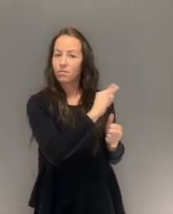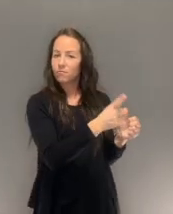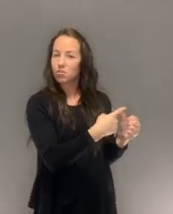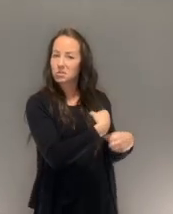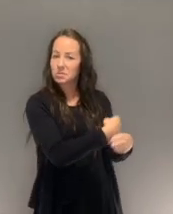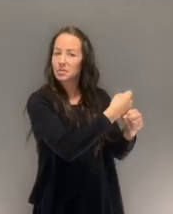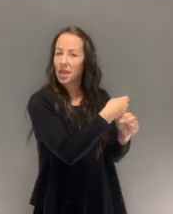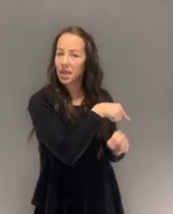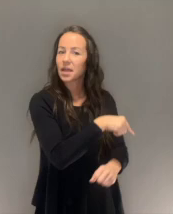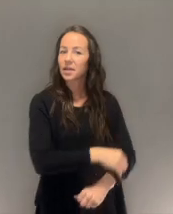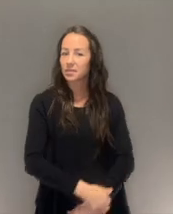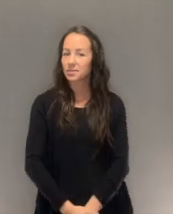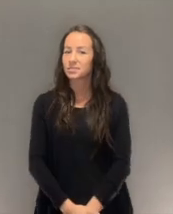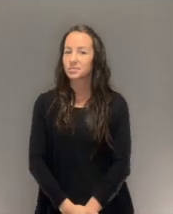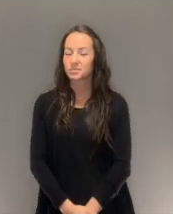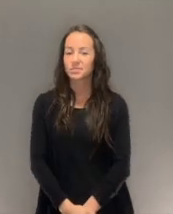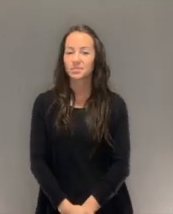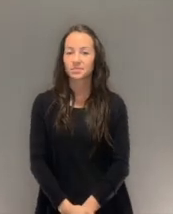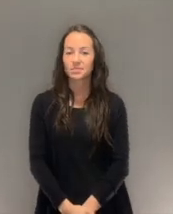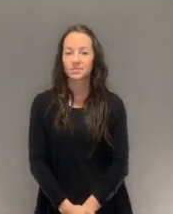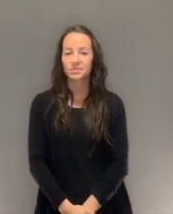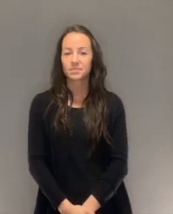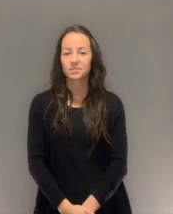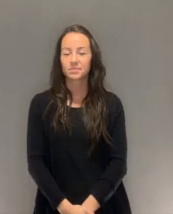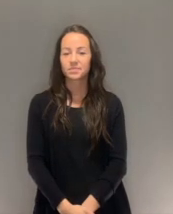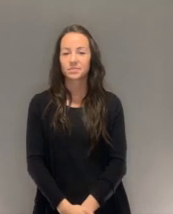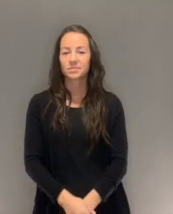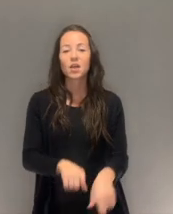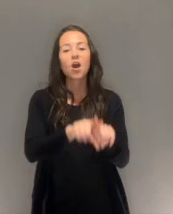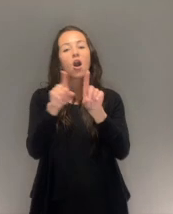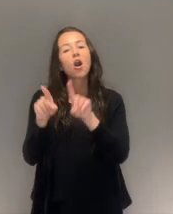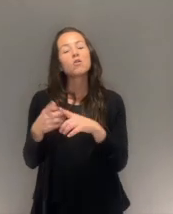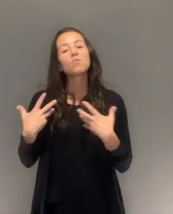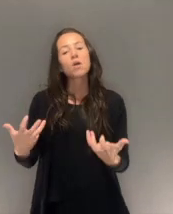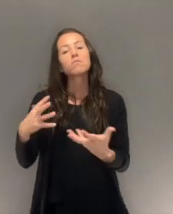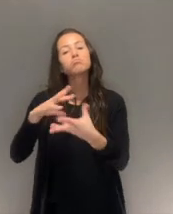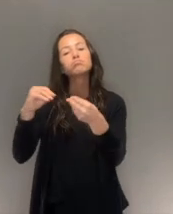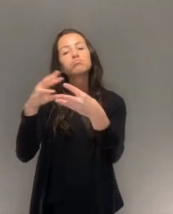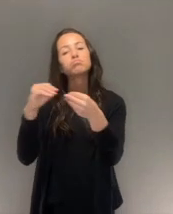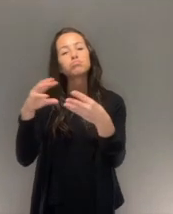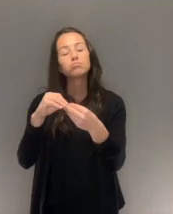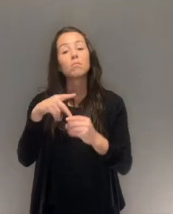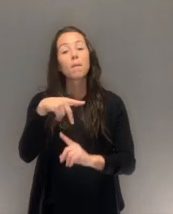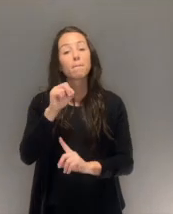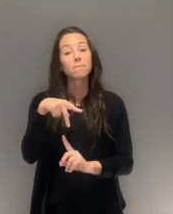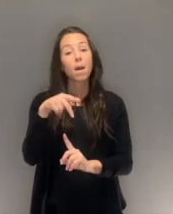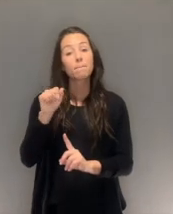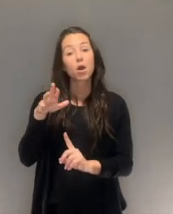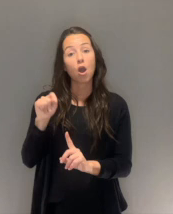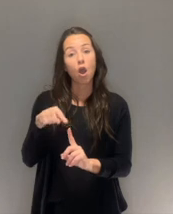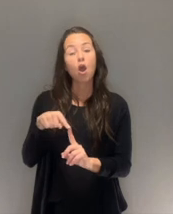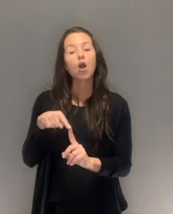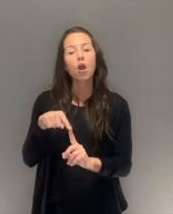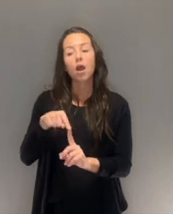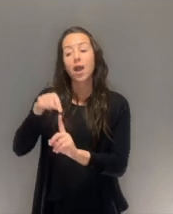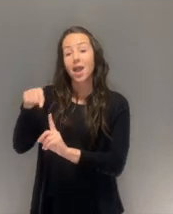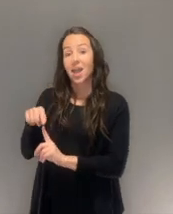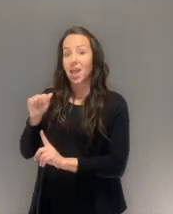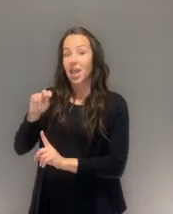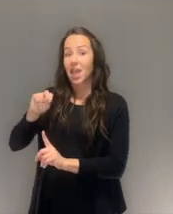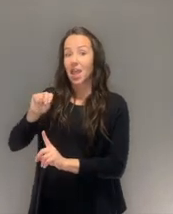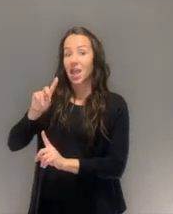with the original image. I also wanted to mention that pop art and Andy Warhol's art in general